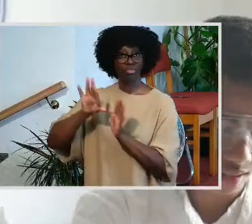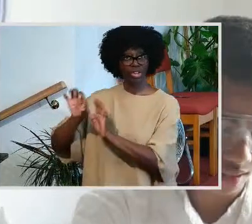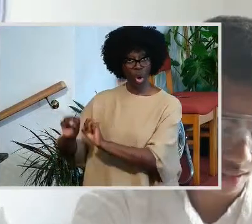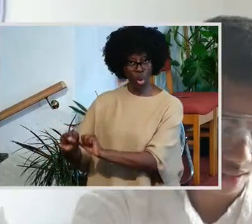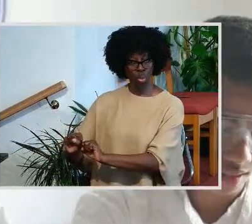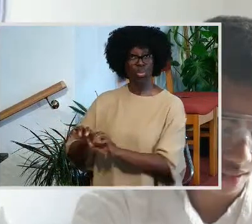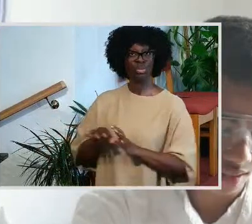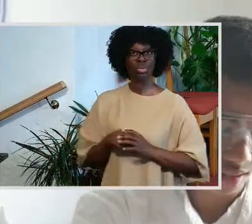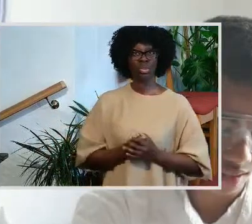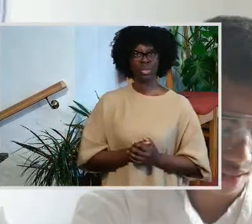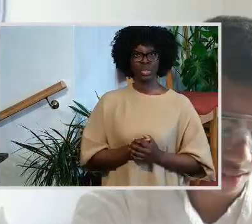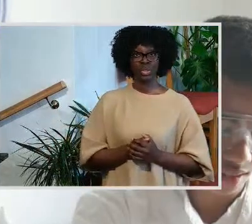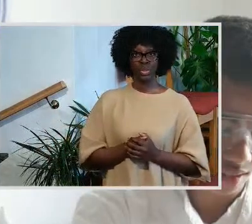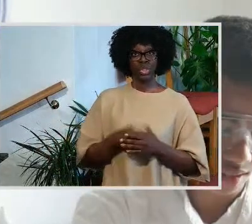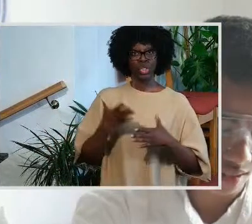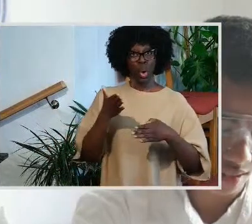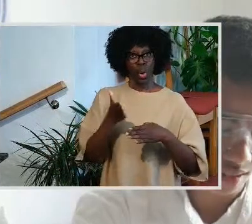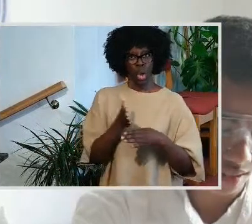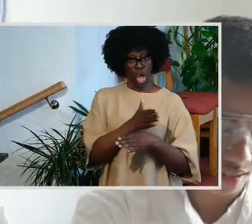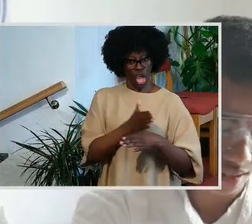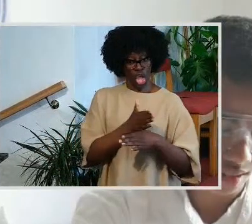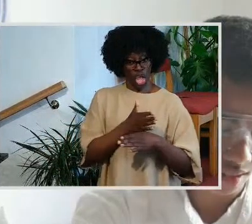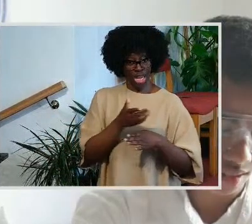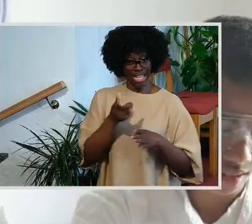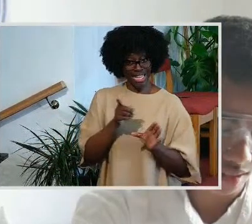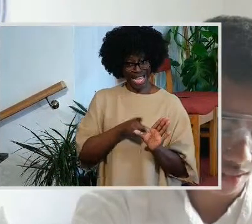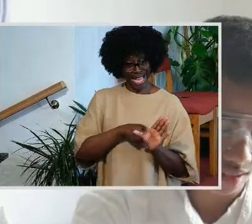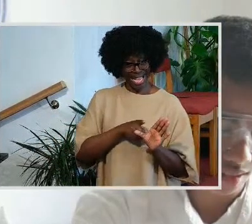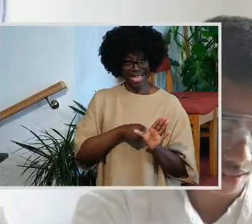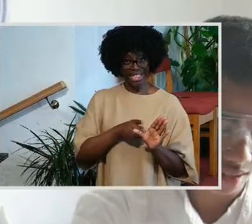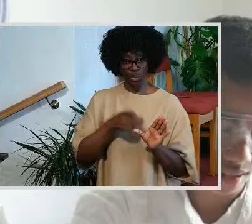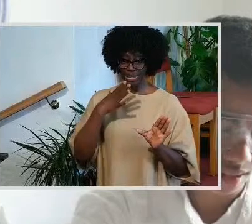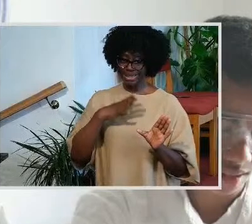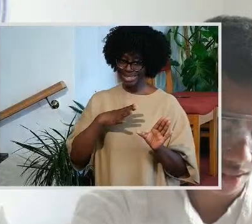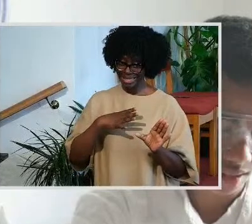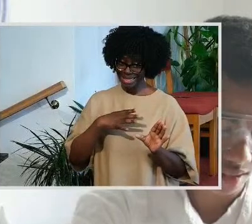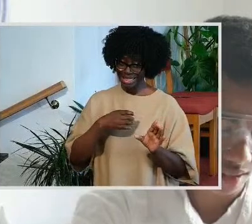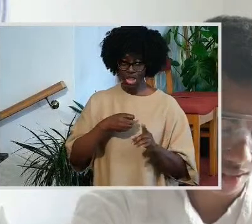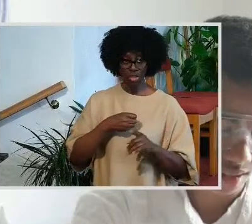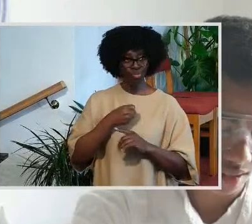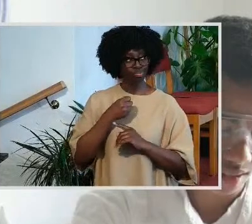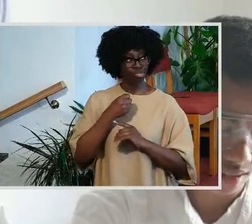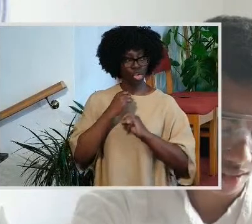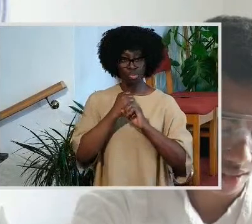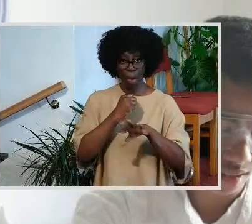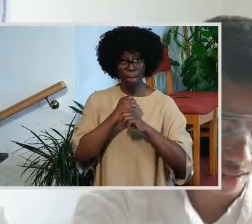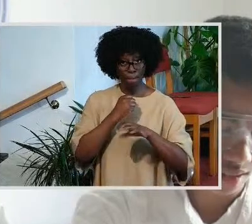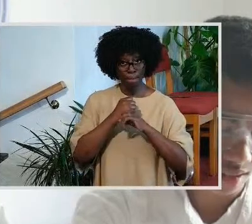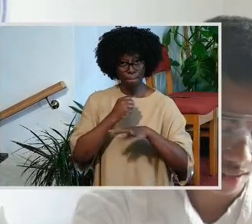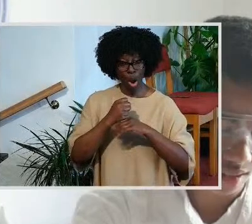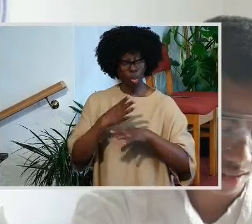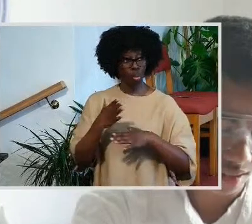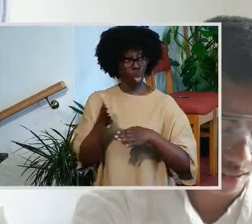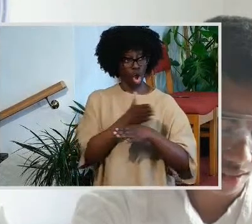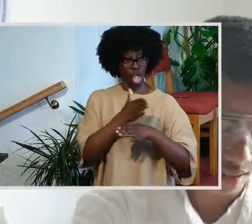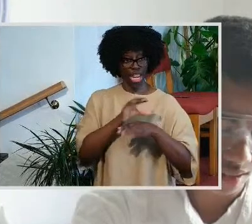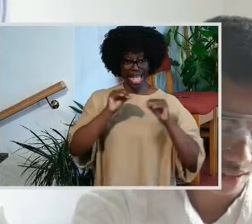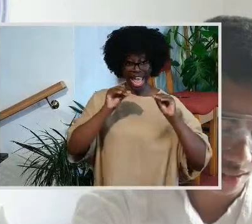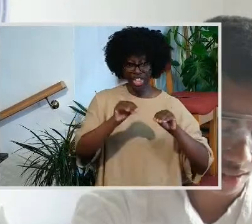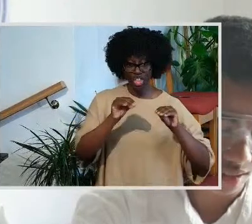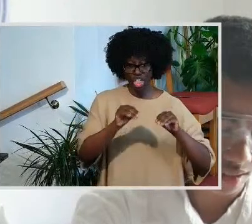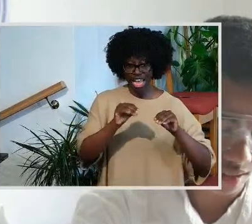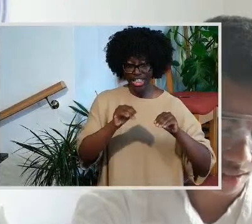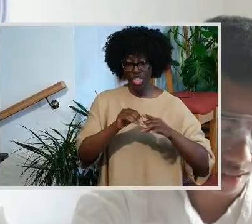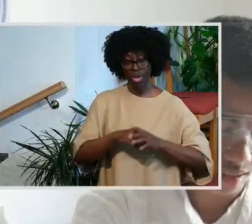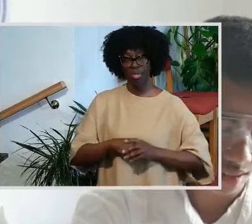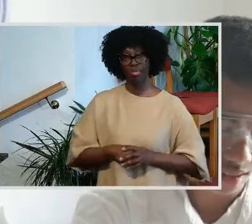first one I'd mentioned before was we need to promote education in early life. So as I said, early life was considered up to 45 years.